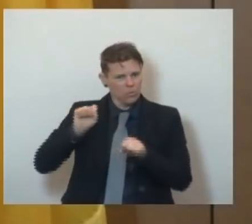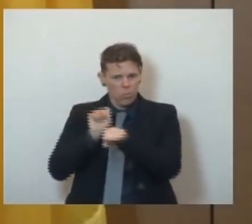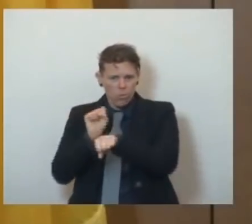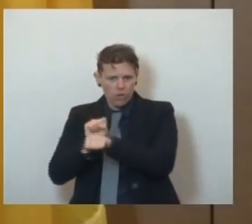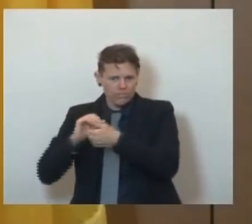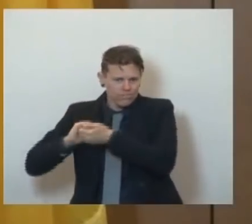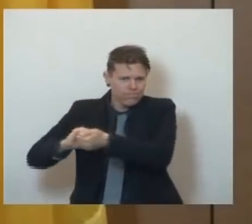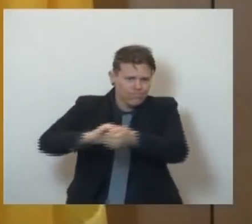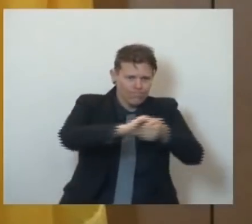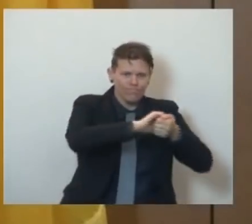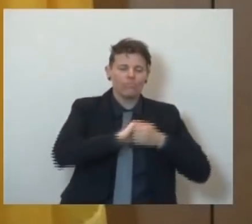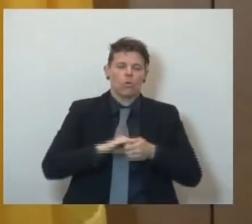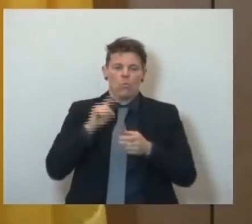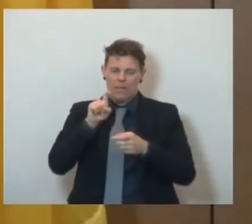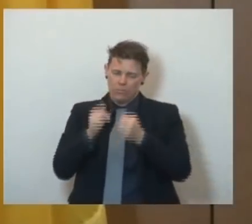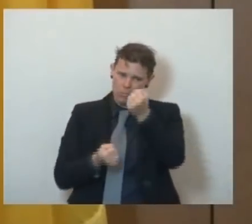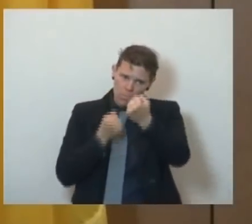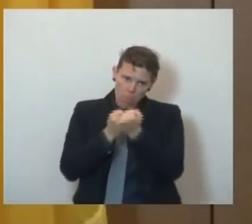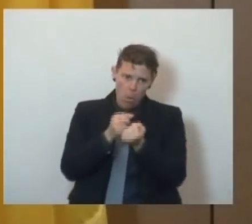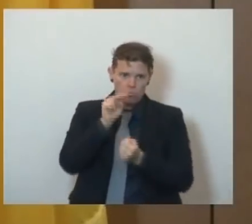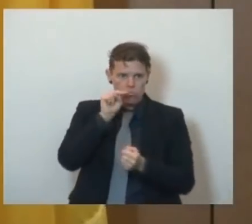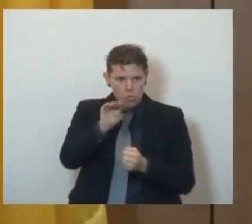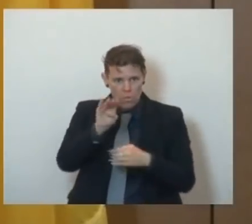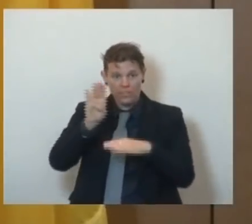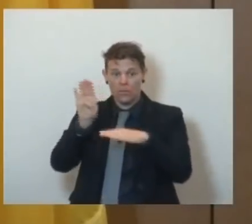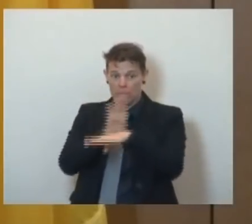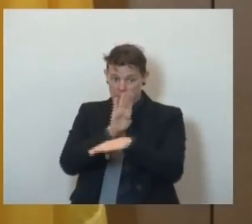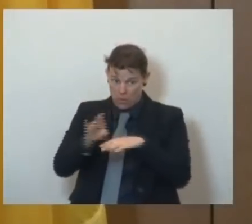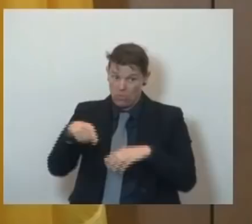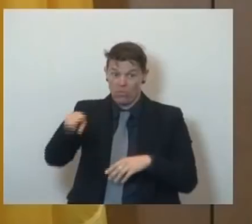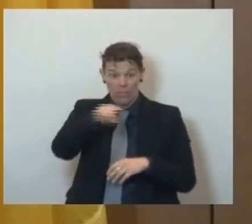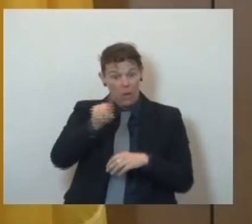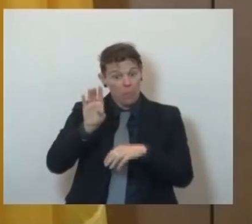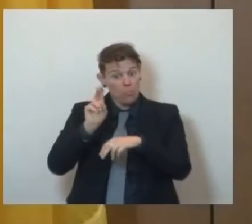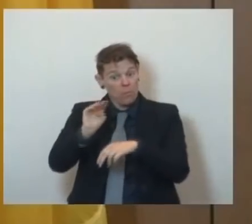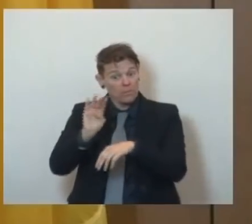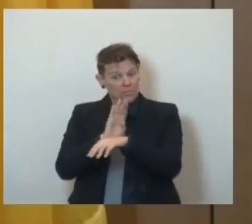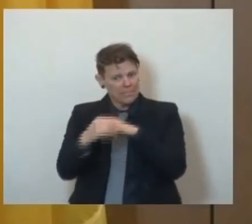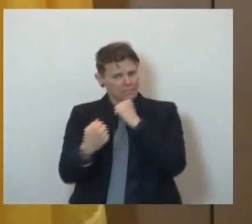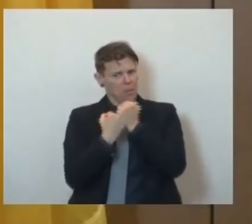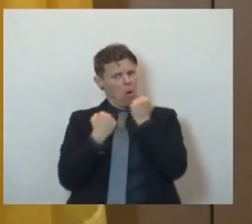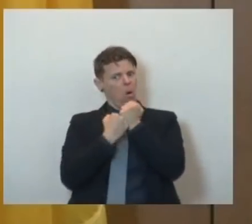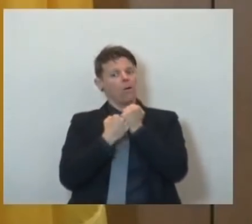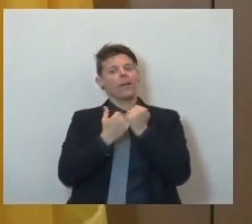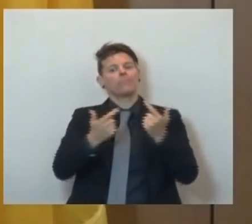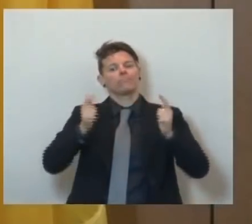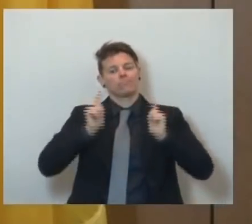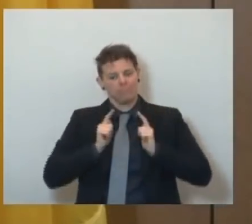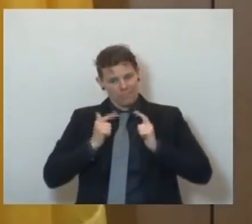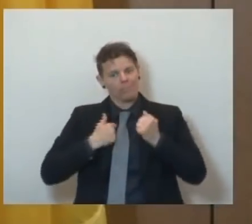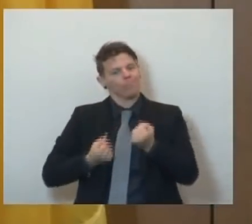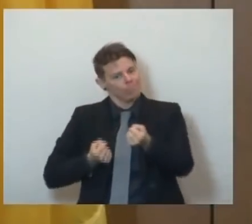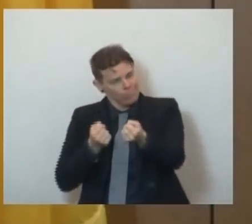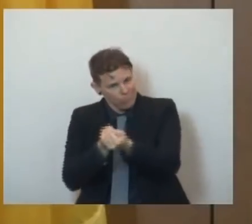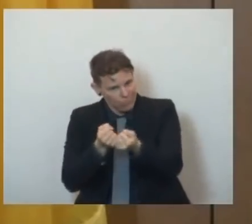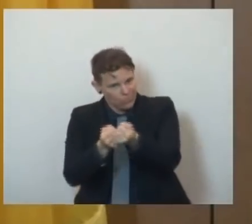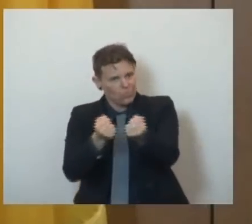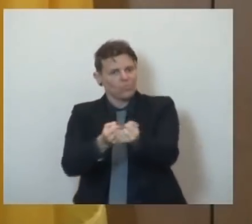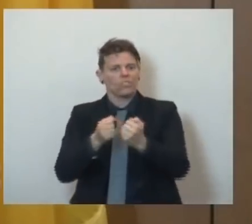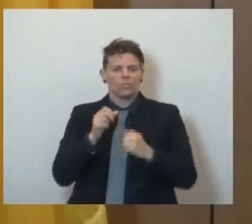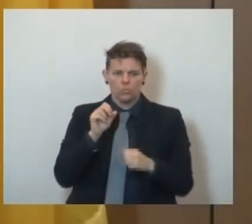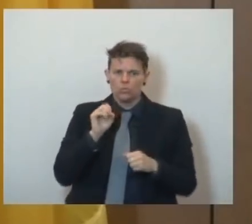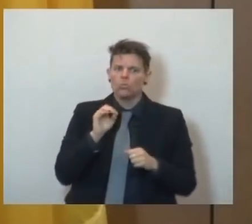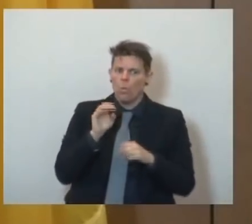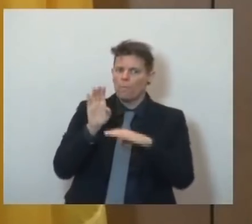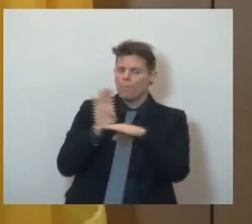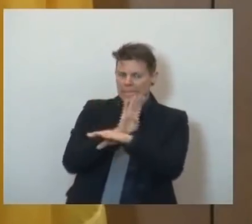support New Mexico businesses who have supported us. There are many, many, many, many businesses who have restricted, who did what we call metering,